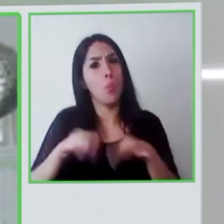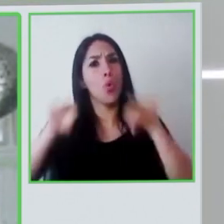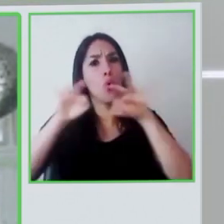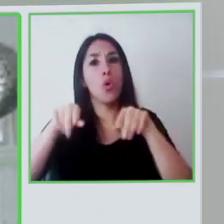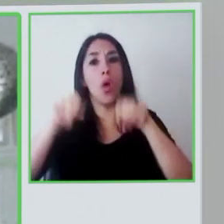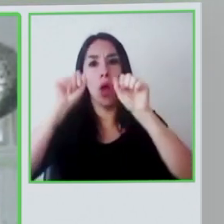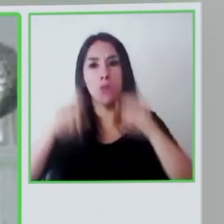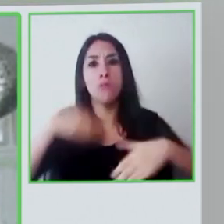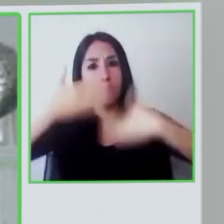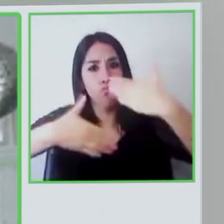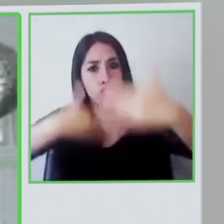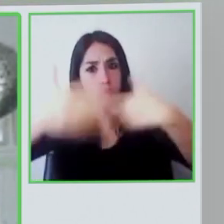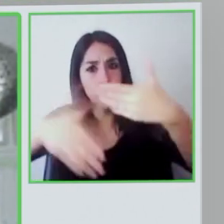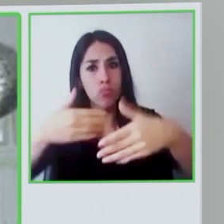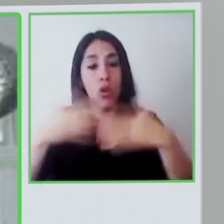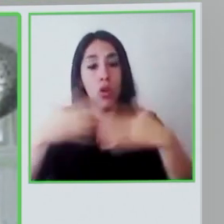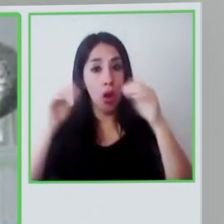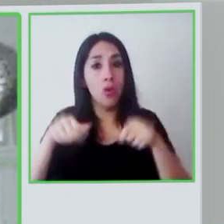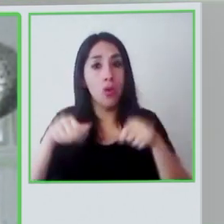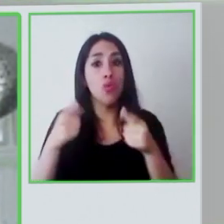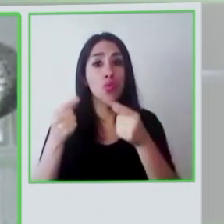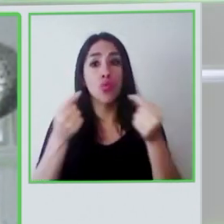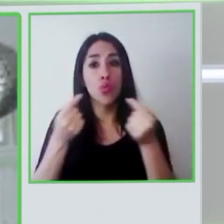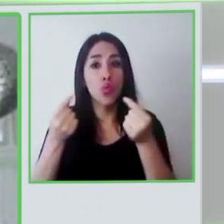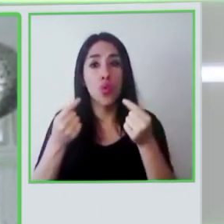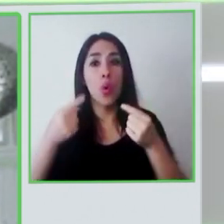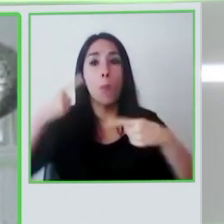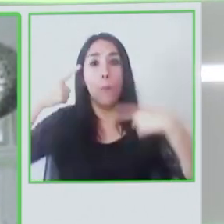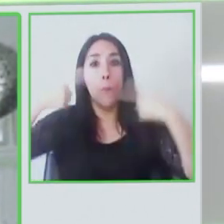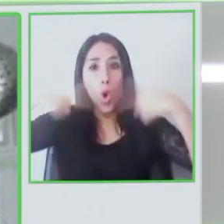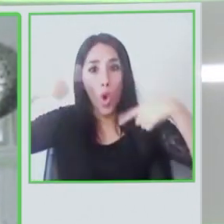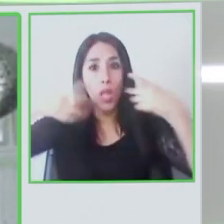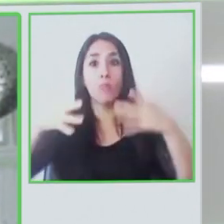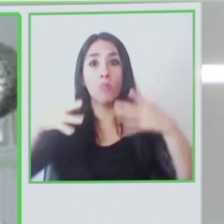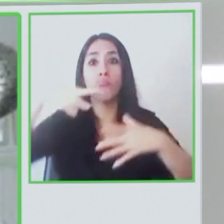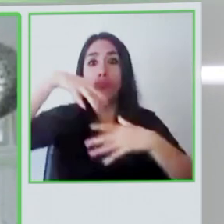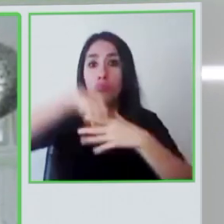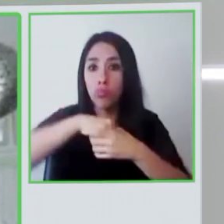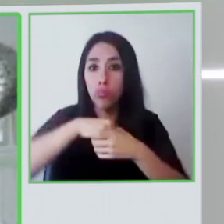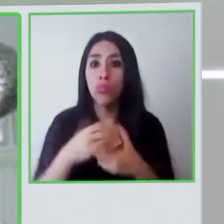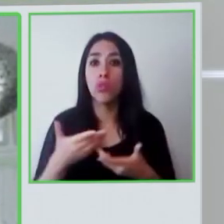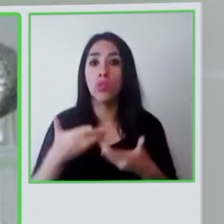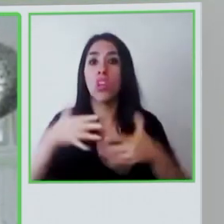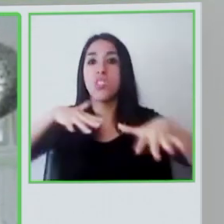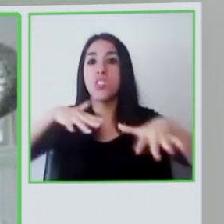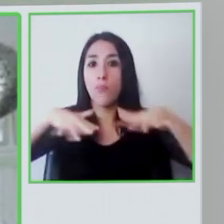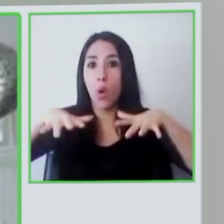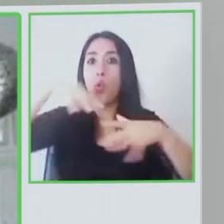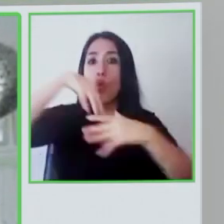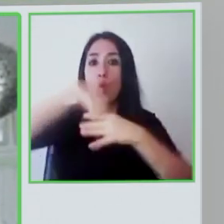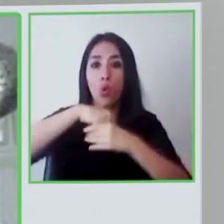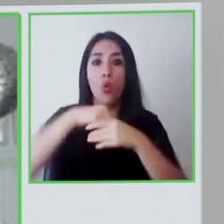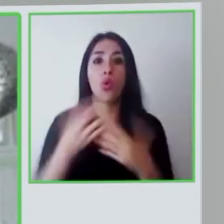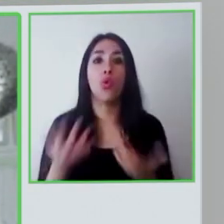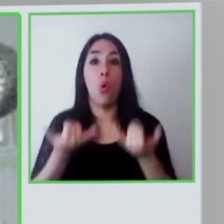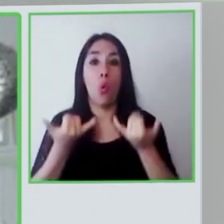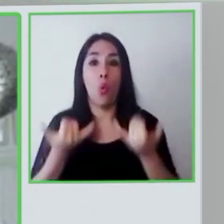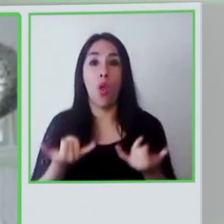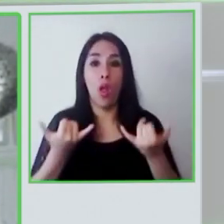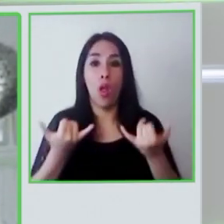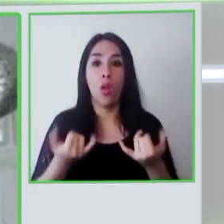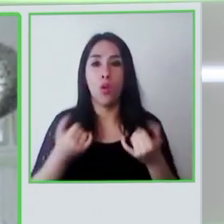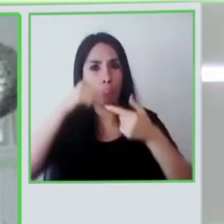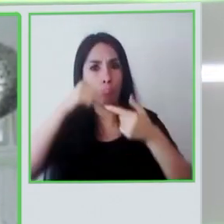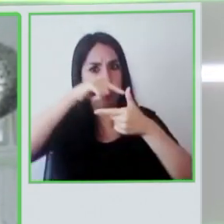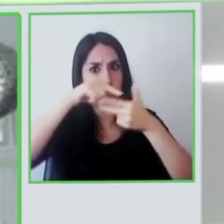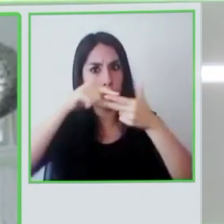of the success of these organizations to be able to create inclusive policies and inclusive services and products. I want to talk about